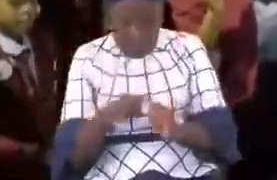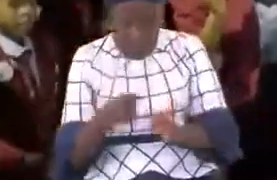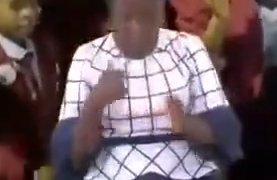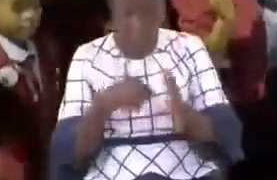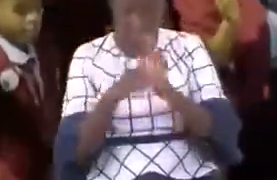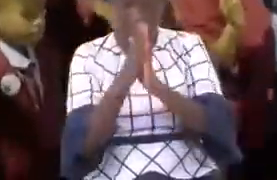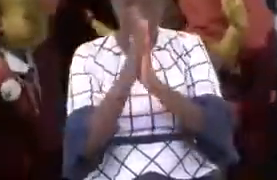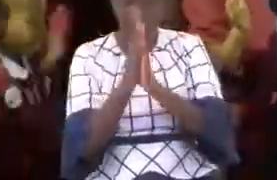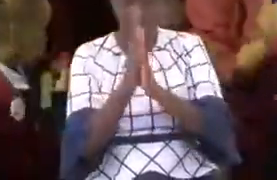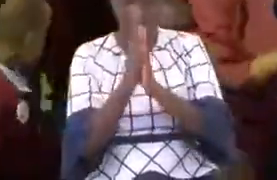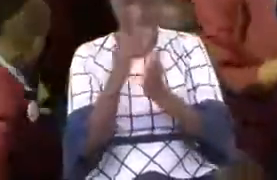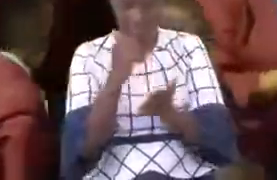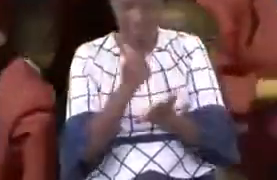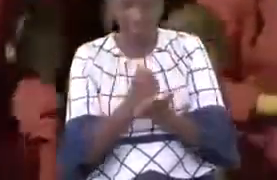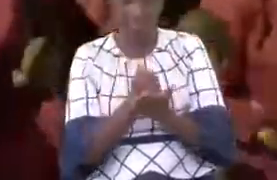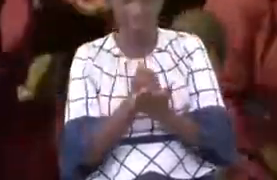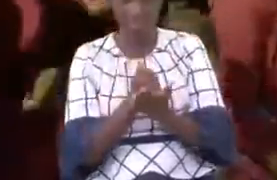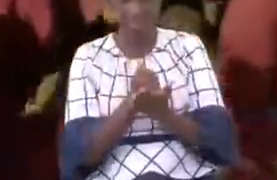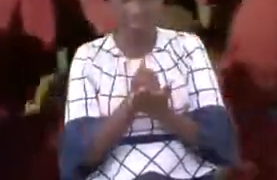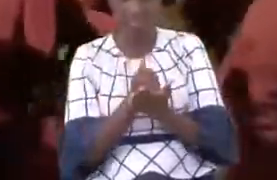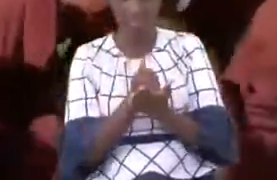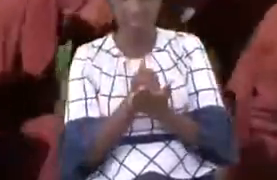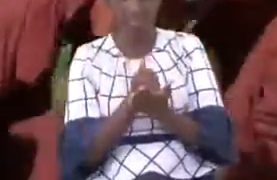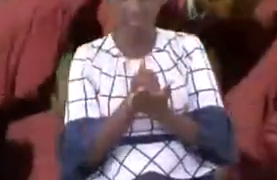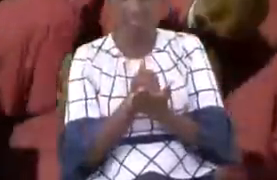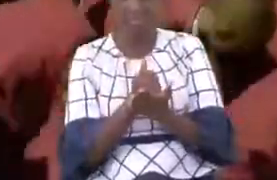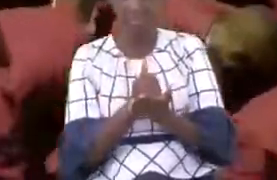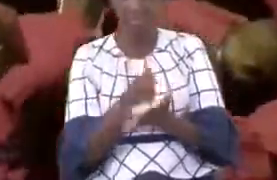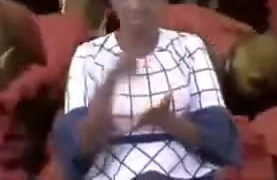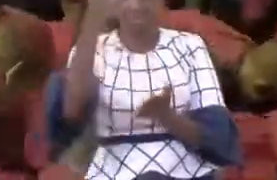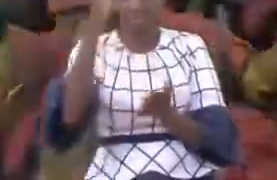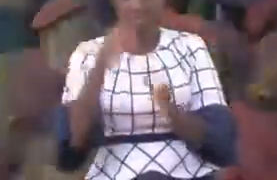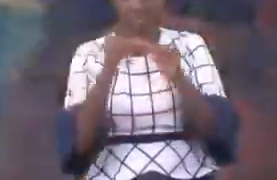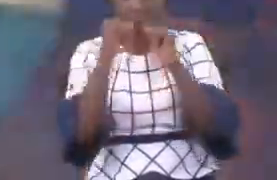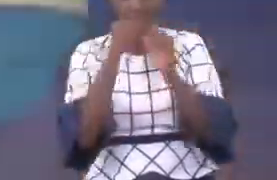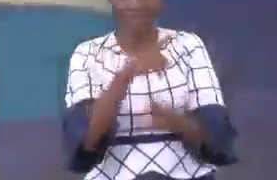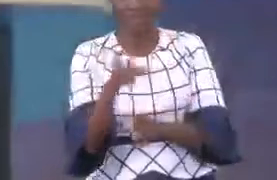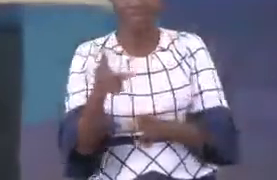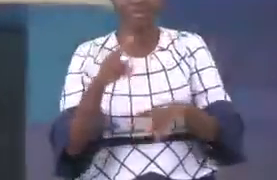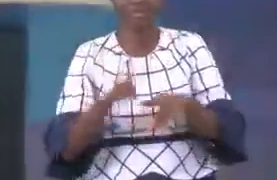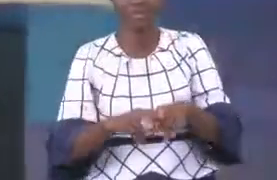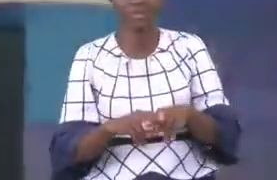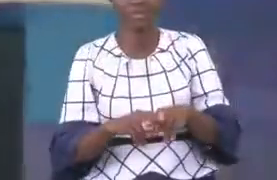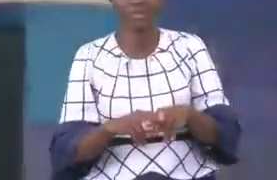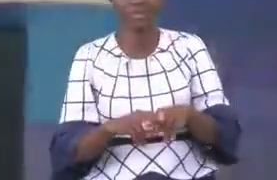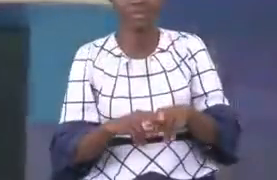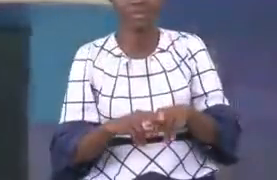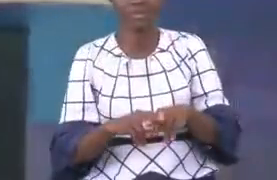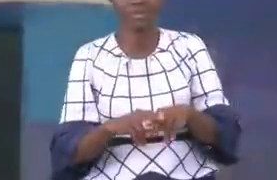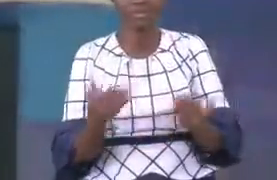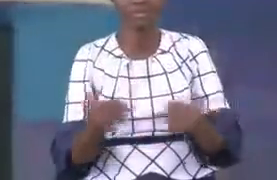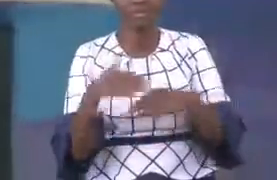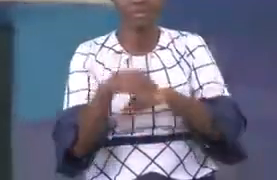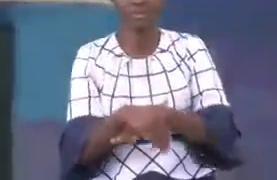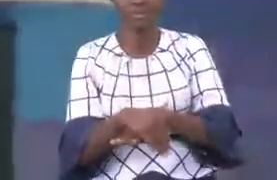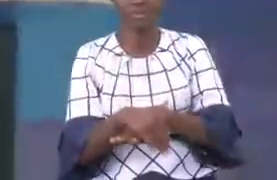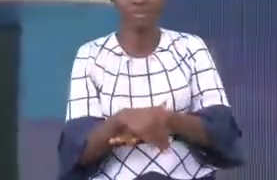God bless you. You can sit down. Tonight, as we begin the